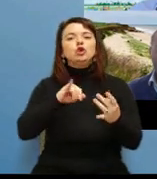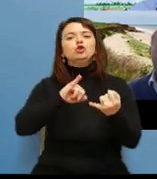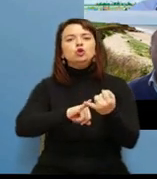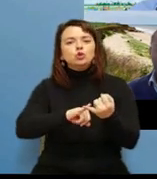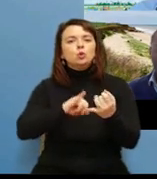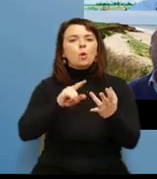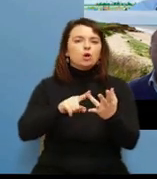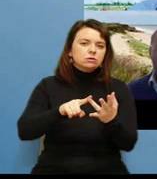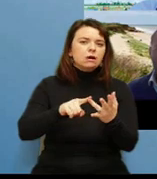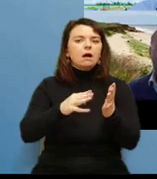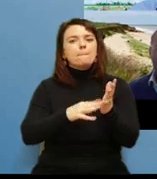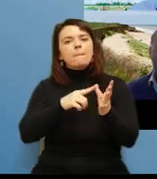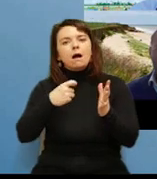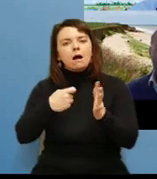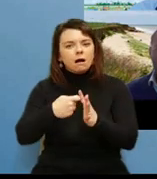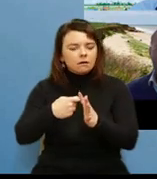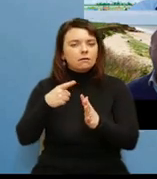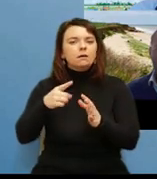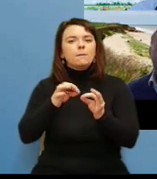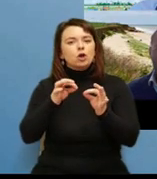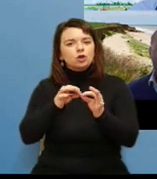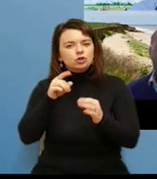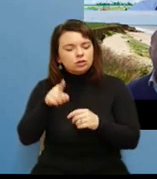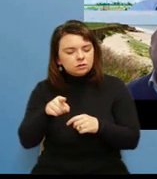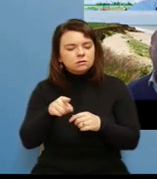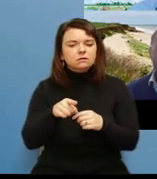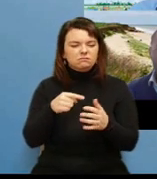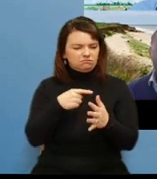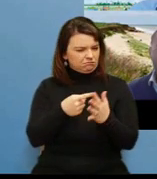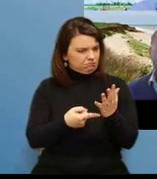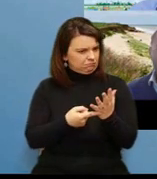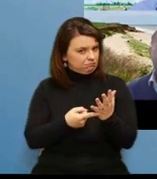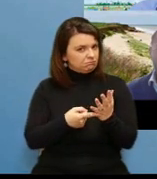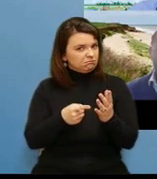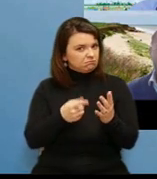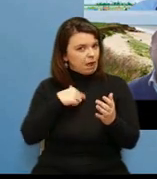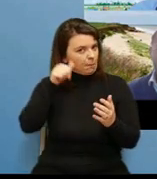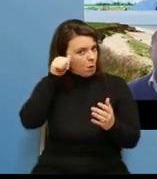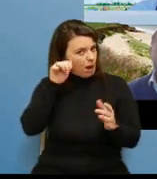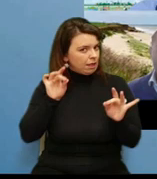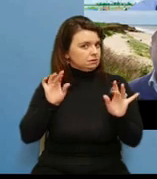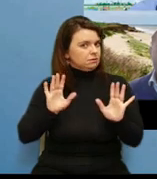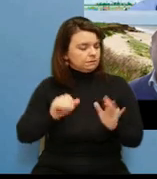Sue Merton, Mark Burgess, Jude Bowler. That's as far as we're aware of.